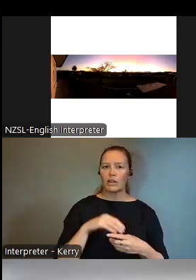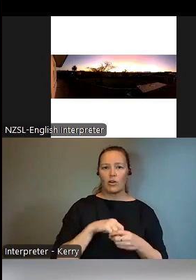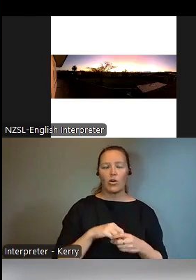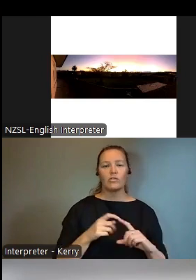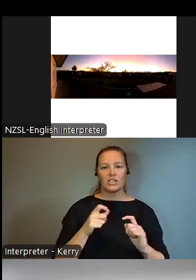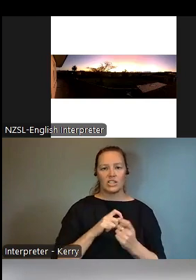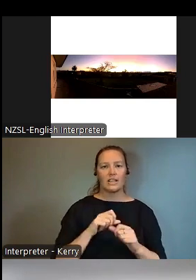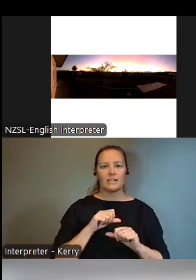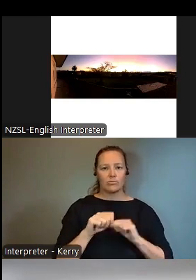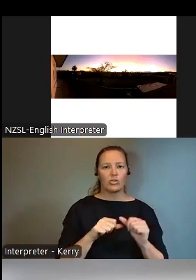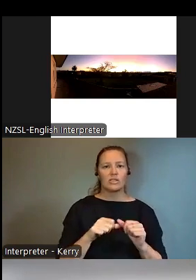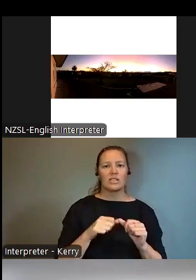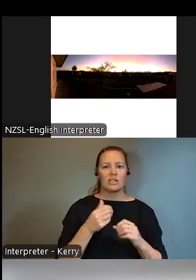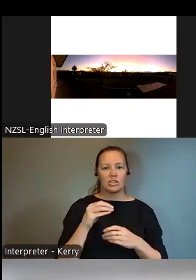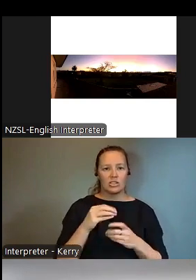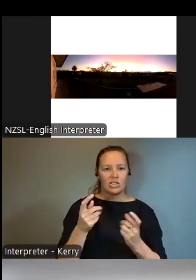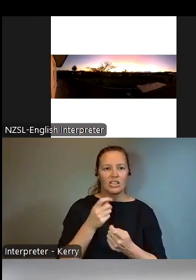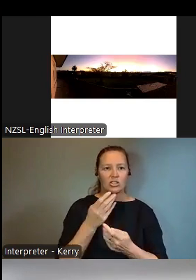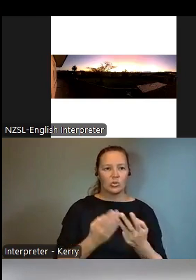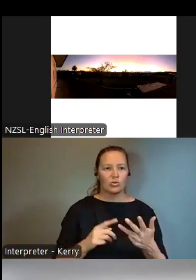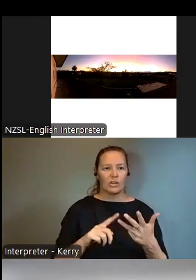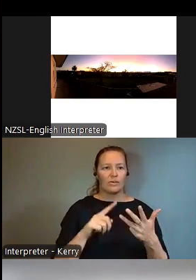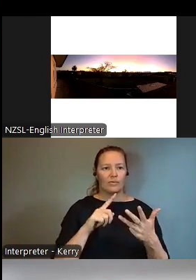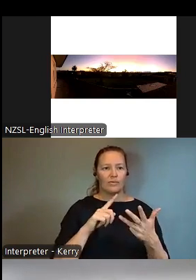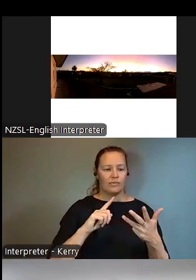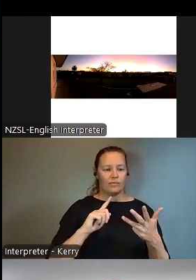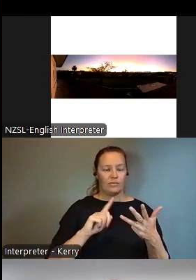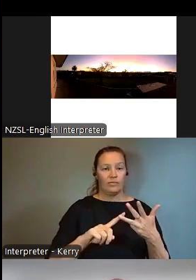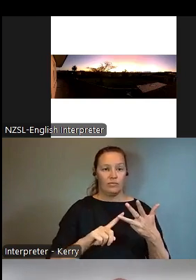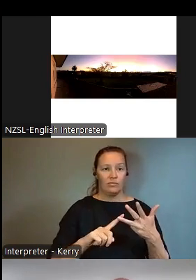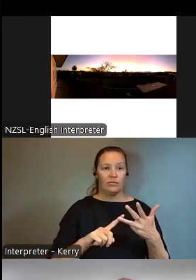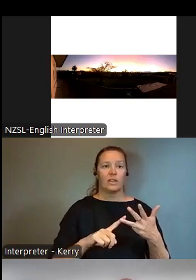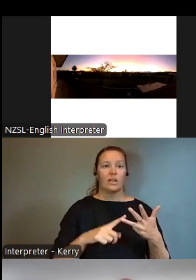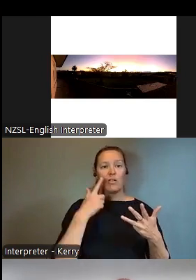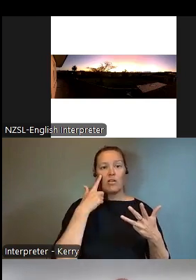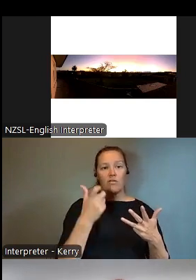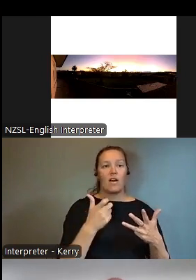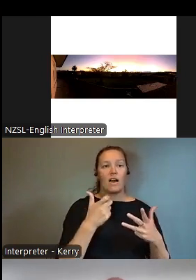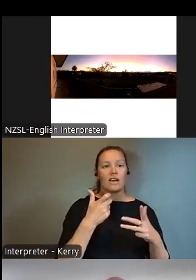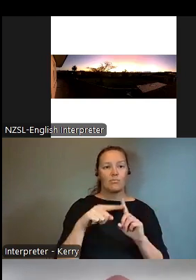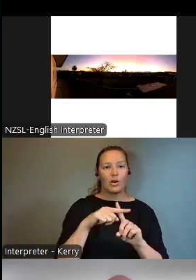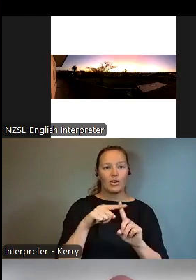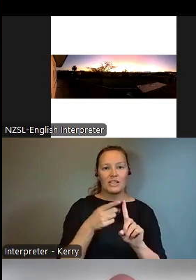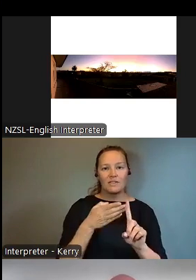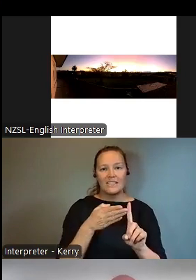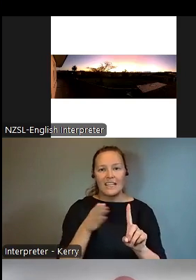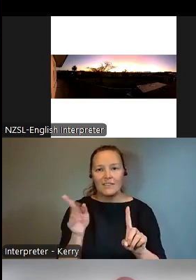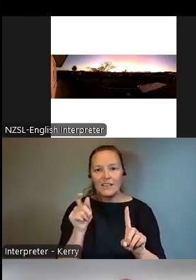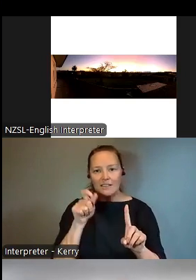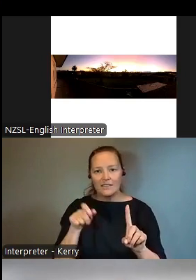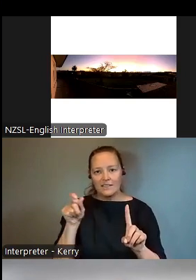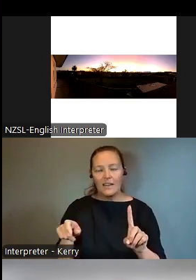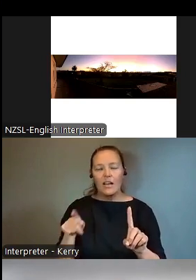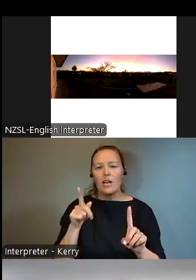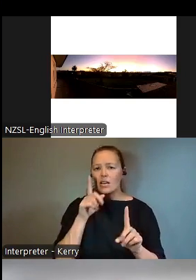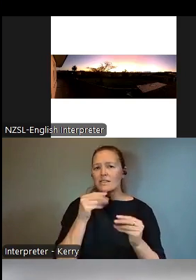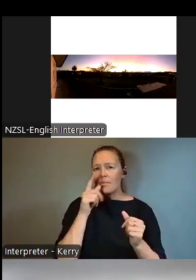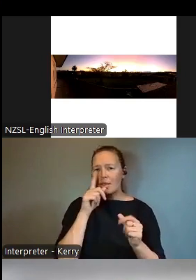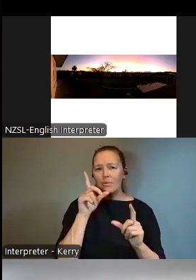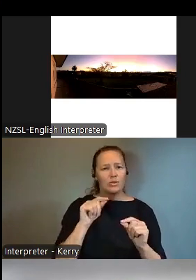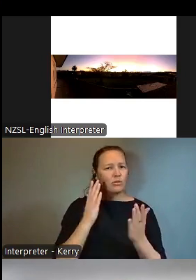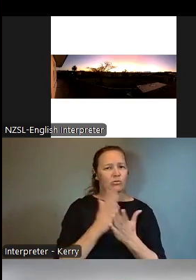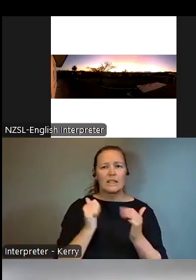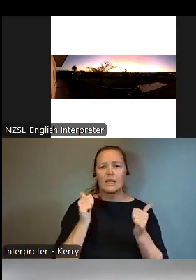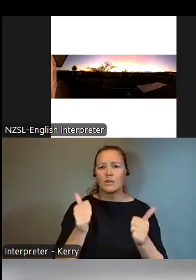change story. Number 4, find the positive deviants. There are people doing really cool things in your school